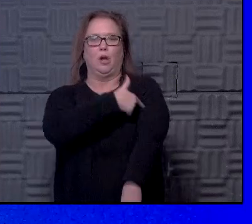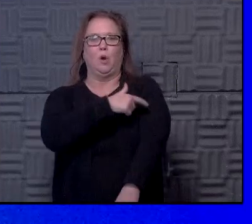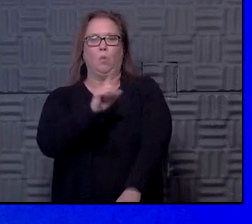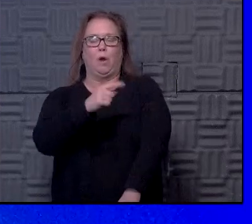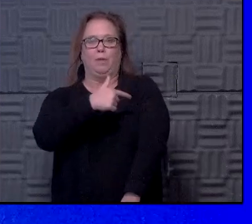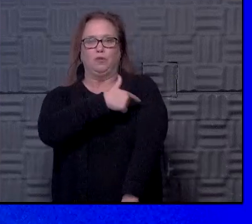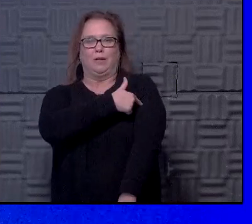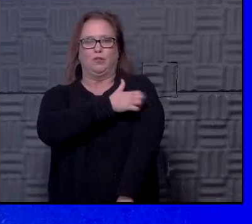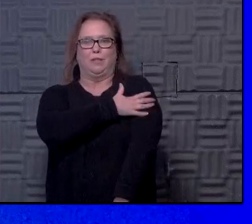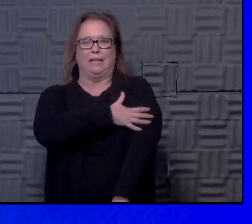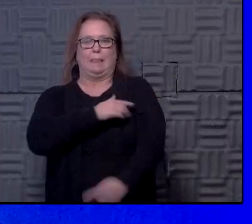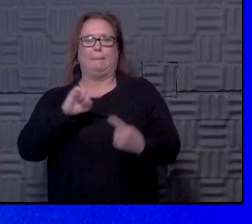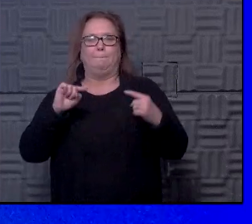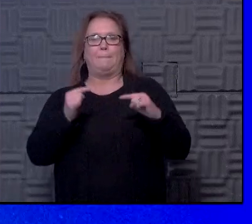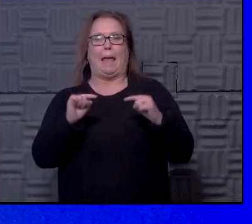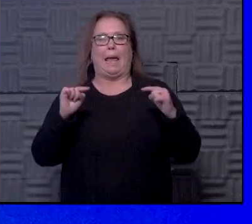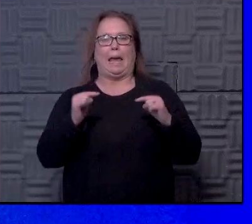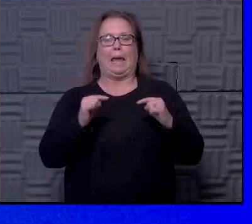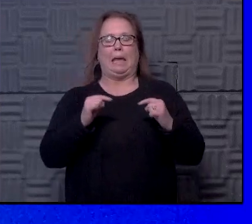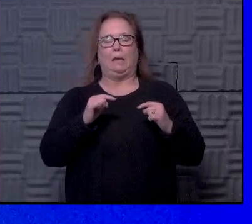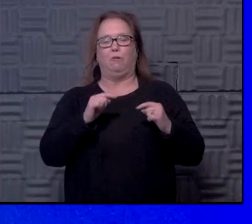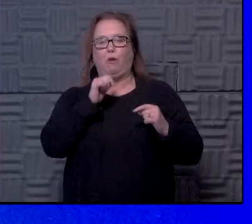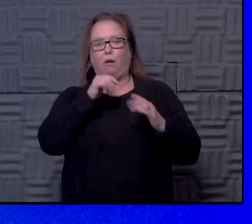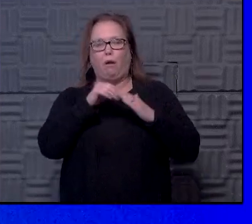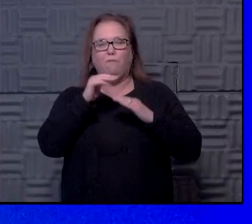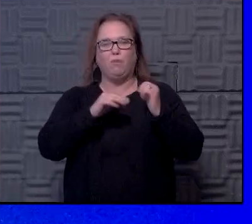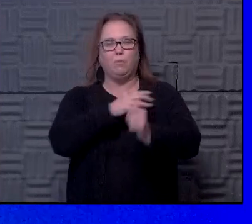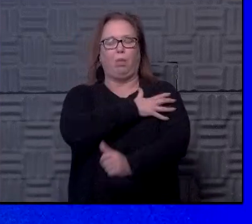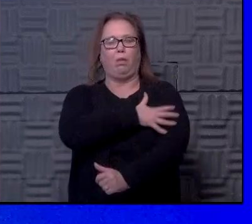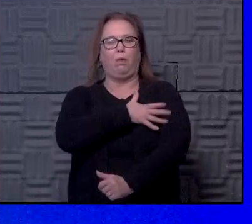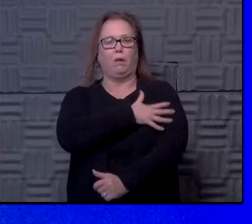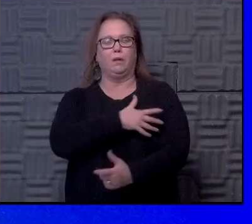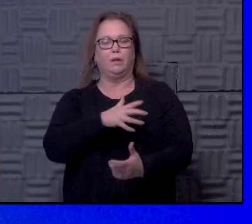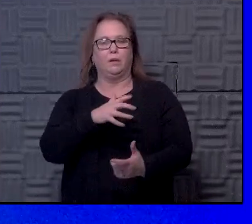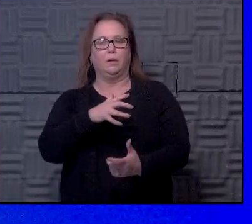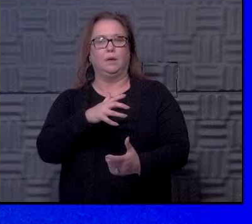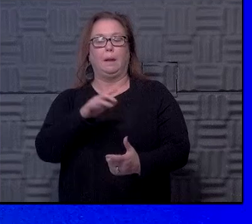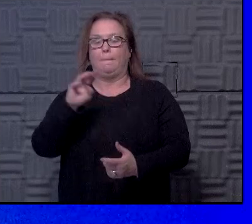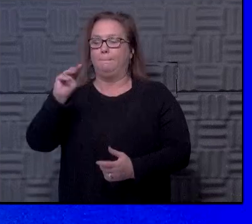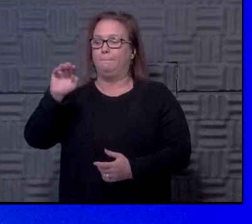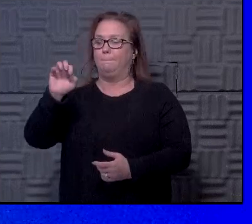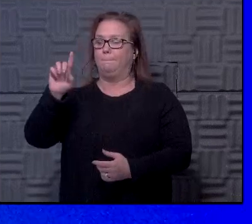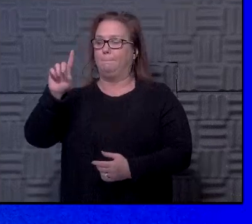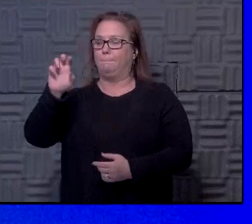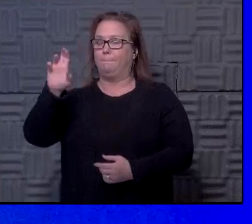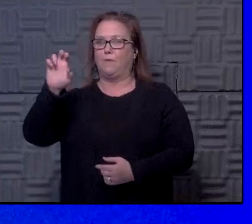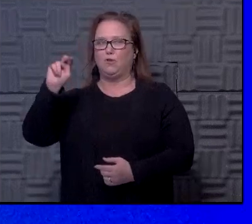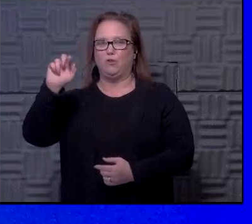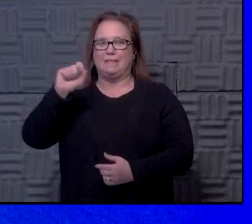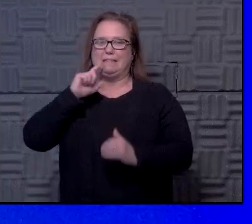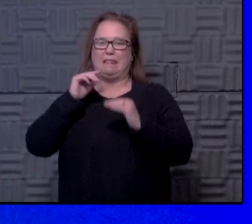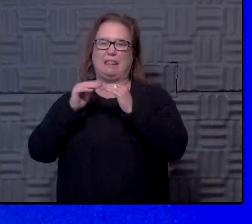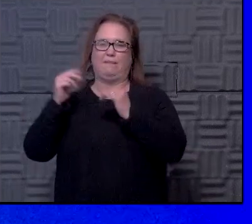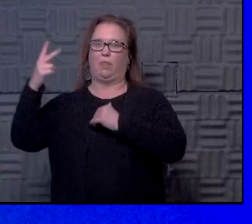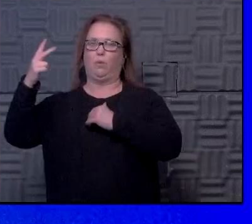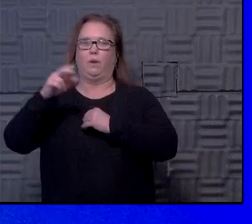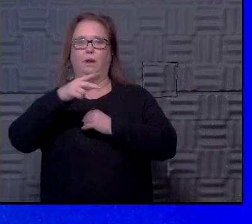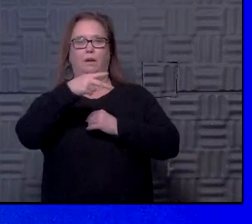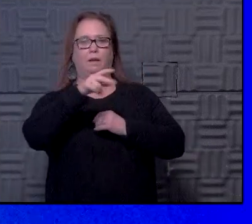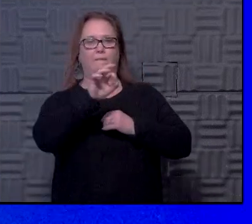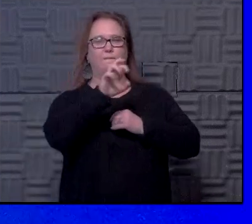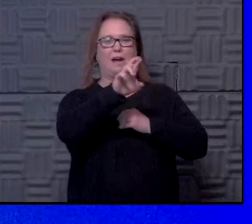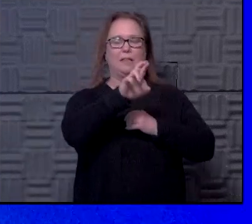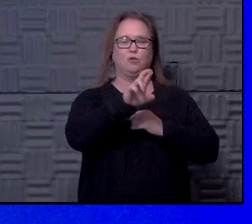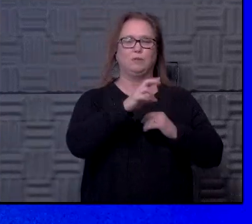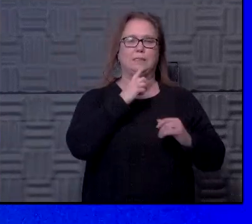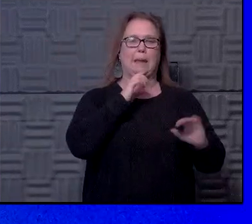injection is given, and that was pain or discomfort. And it's hard to tell because in Moderna they said grade 3, in the Pfizer they said mild